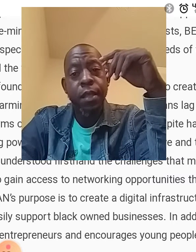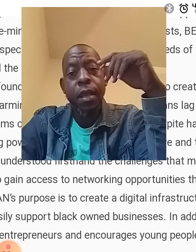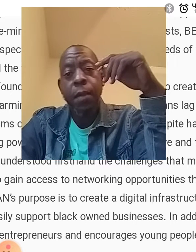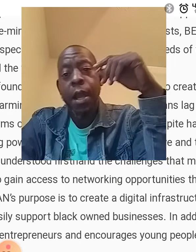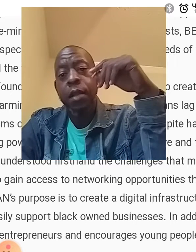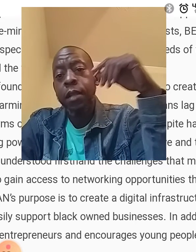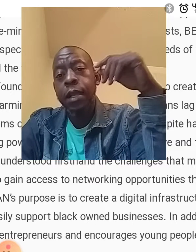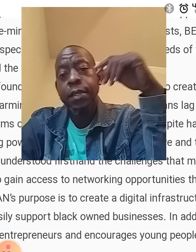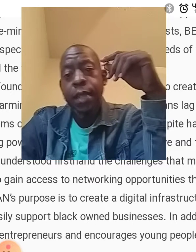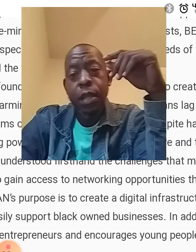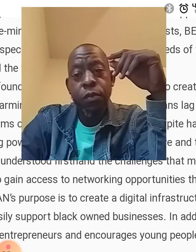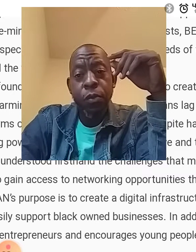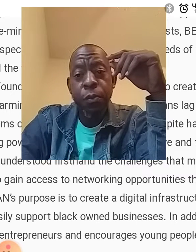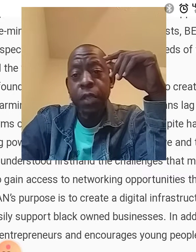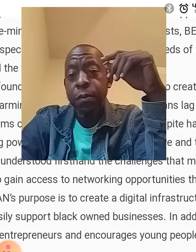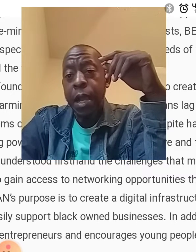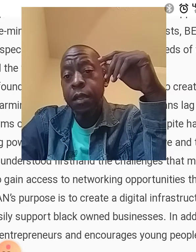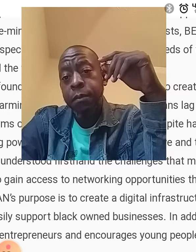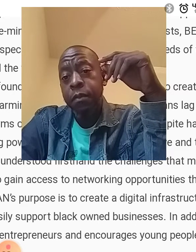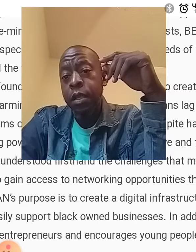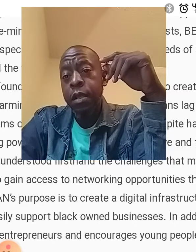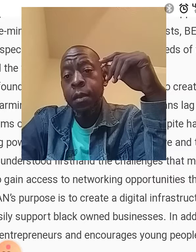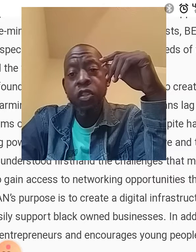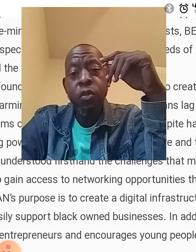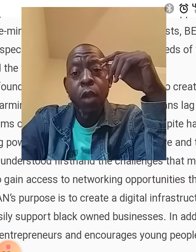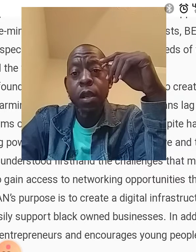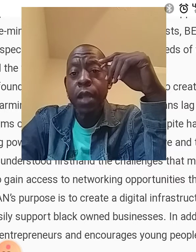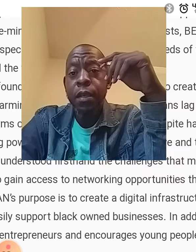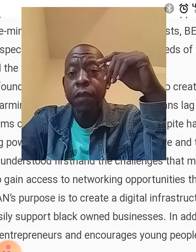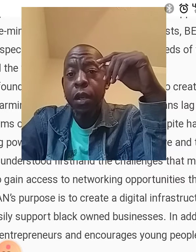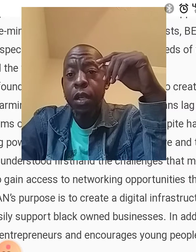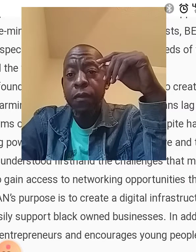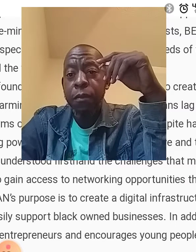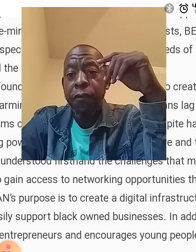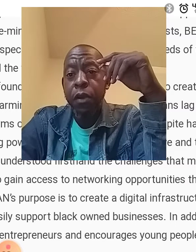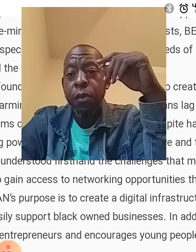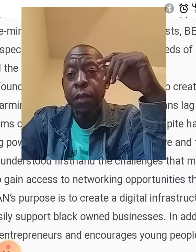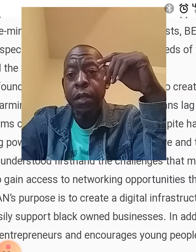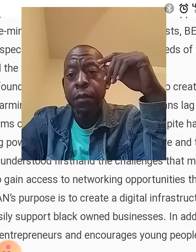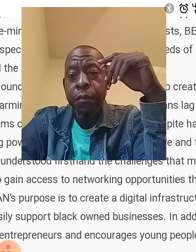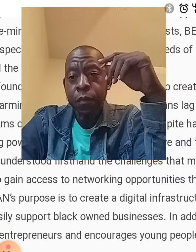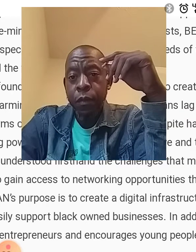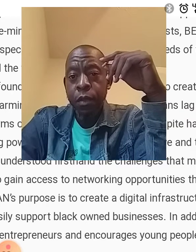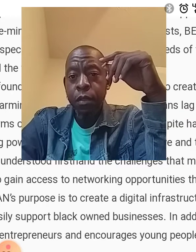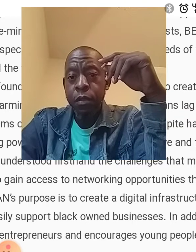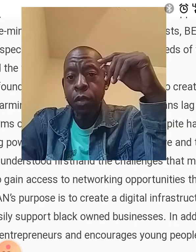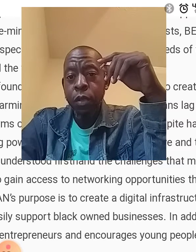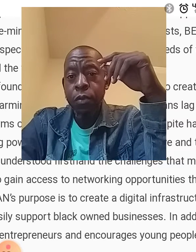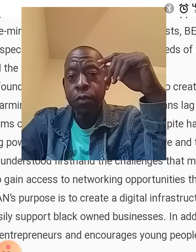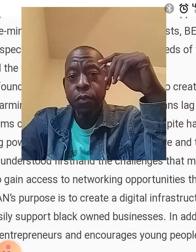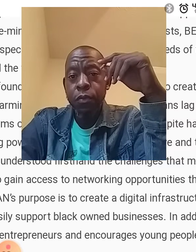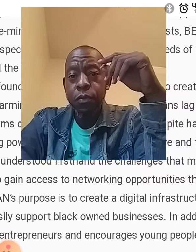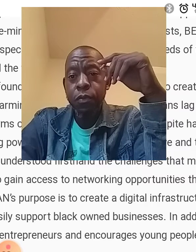this app. Like I said, I don't know much about Mr. Walker. I never heard of him before, but, you